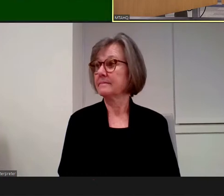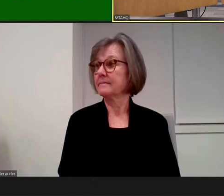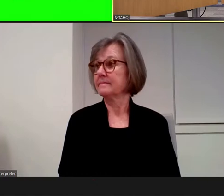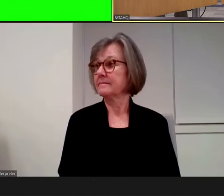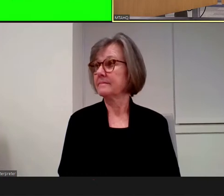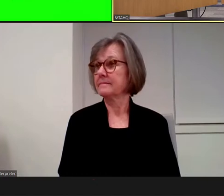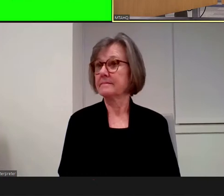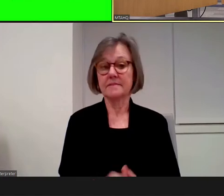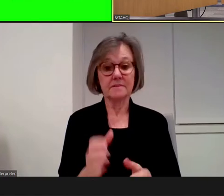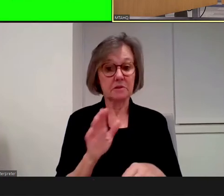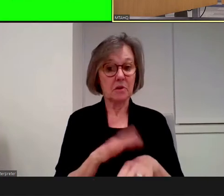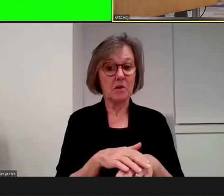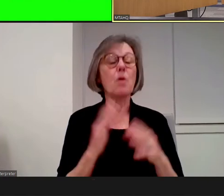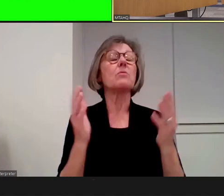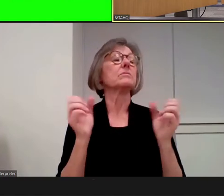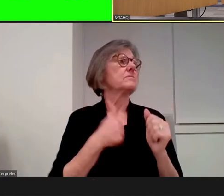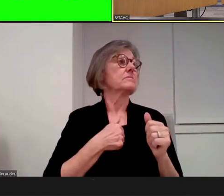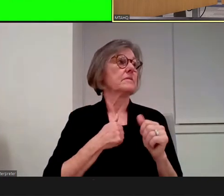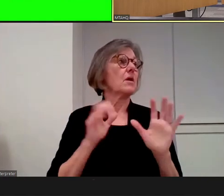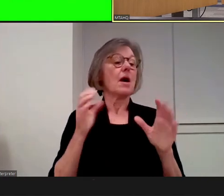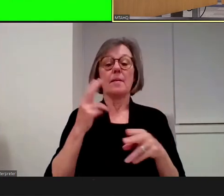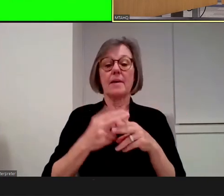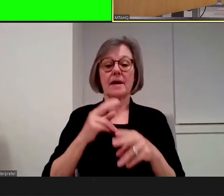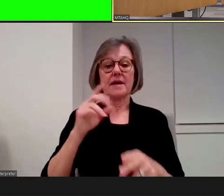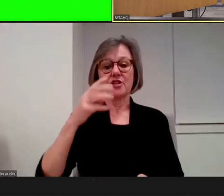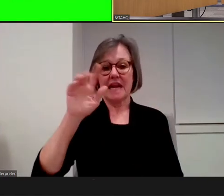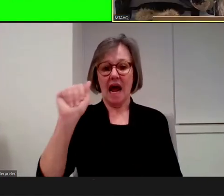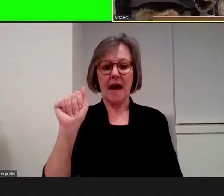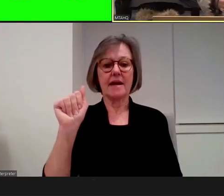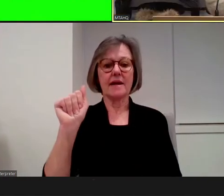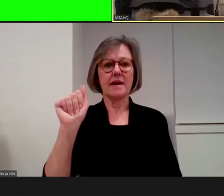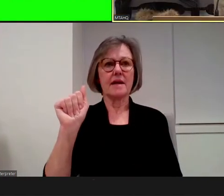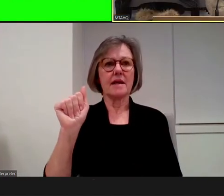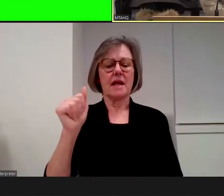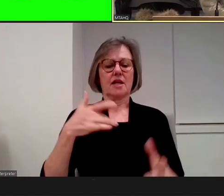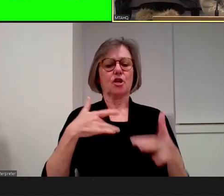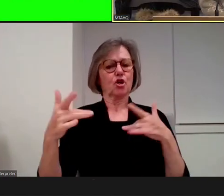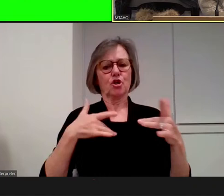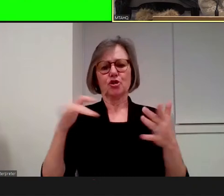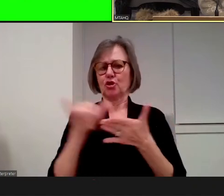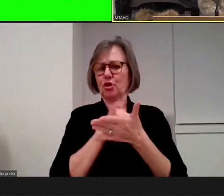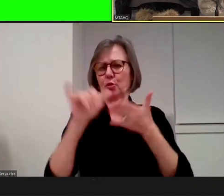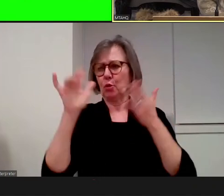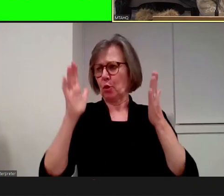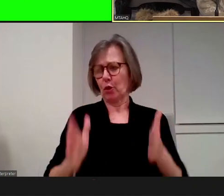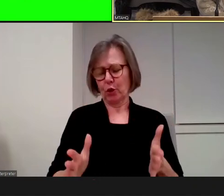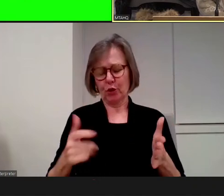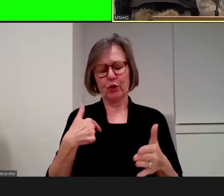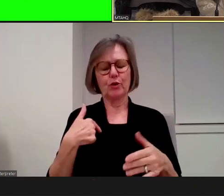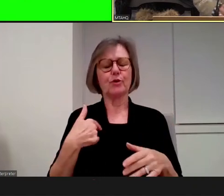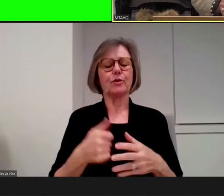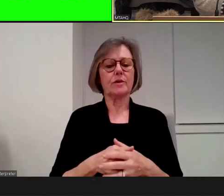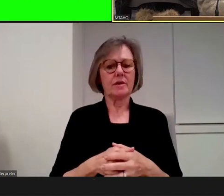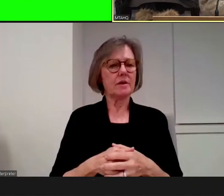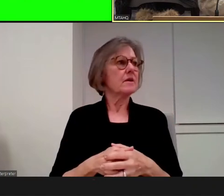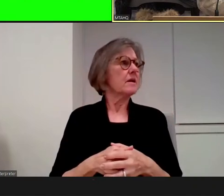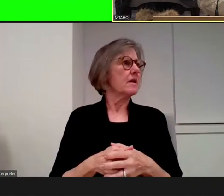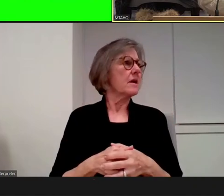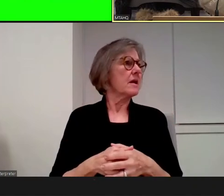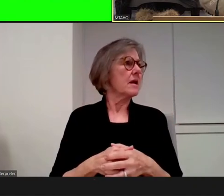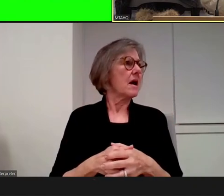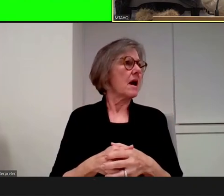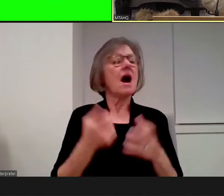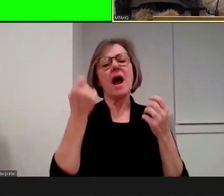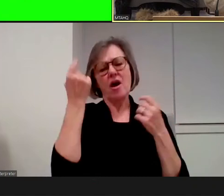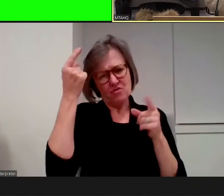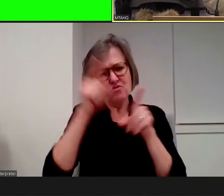Is it on? Oh, sorry. My name is Janaida, and I'm just a concerned New Yorker. I echo like the sentiments that